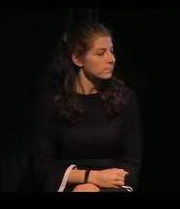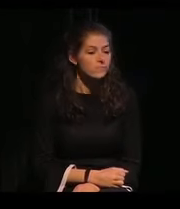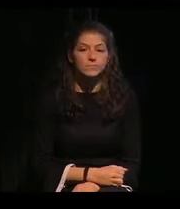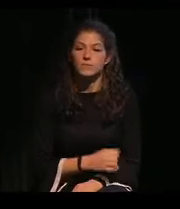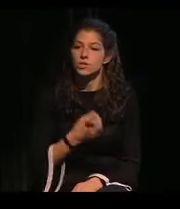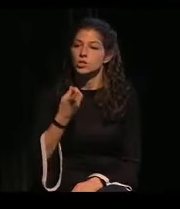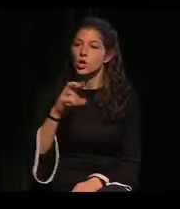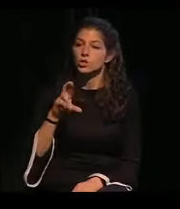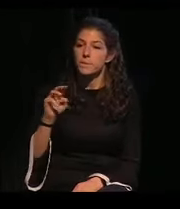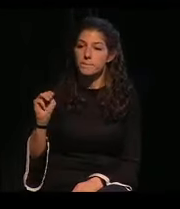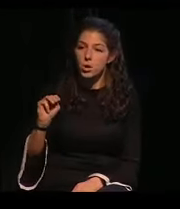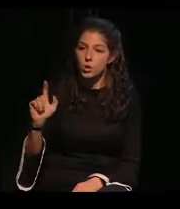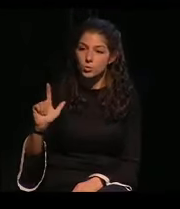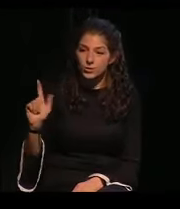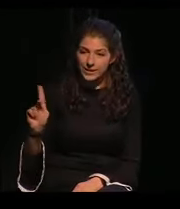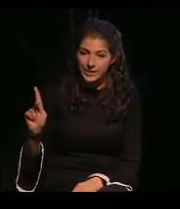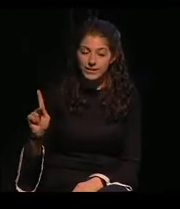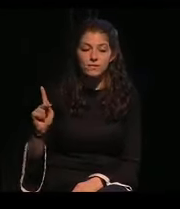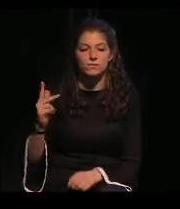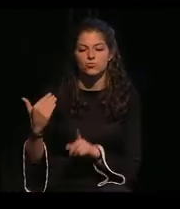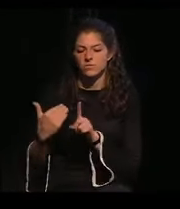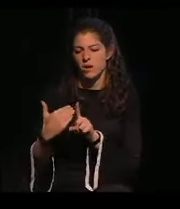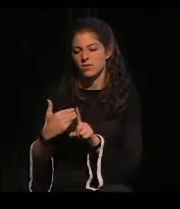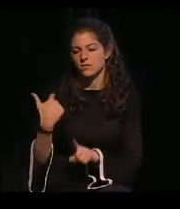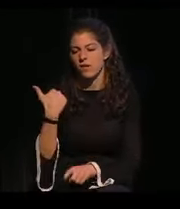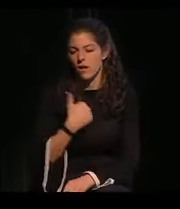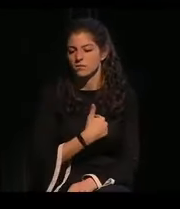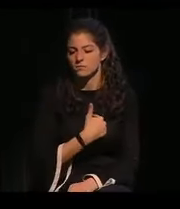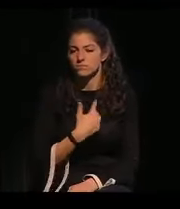Dr. Martin Luther King Jr. reminded us